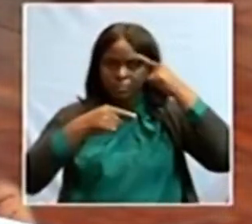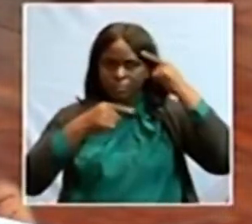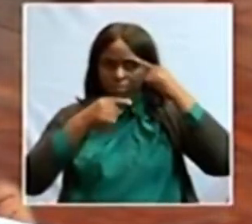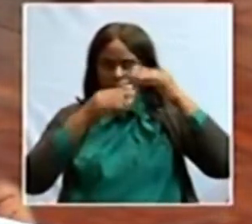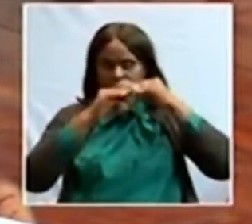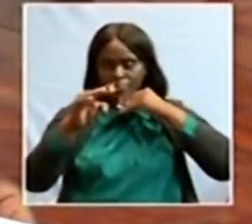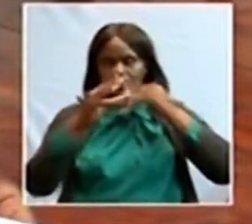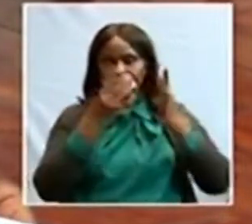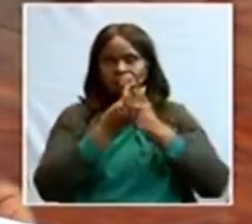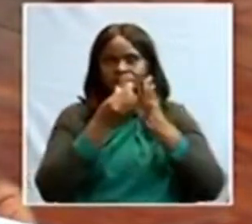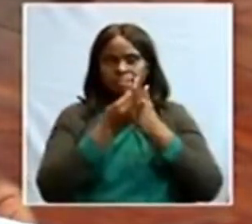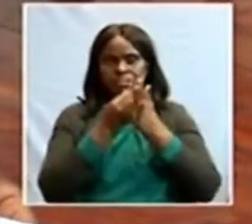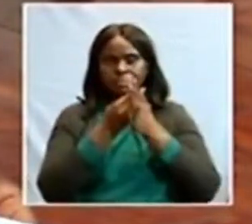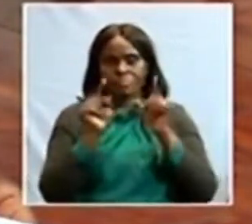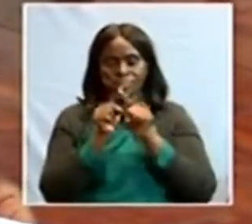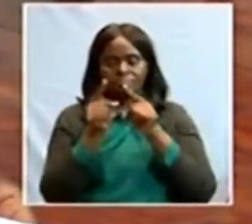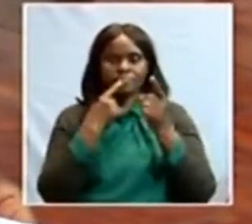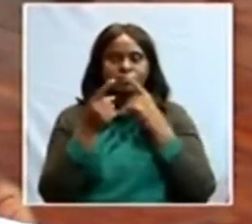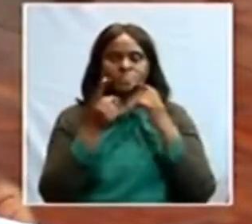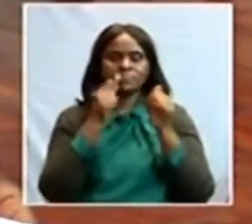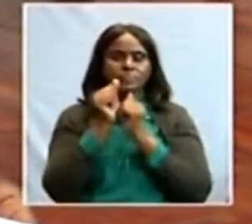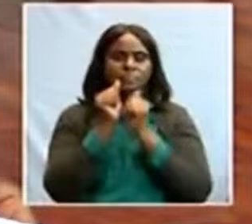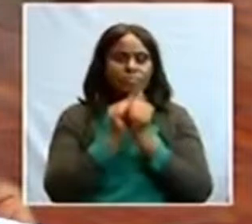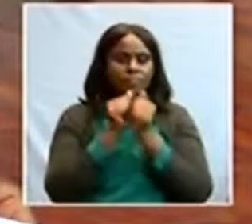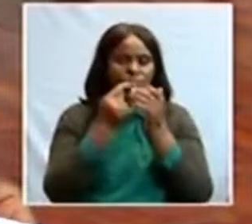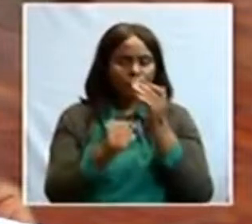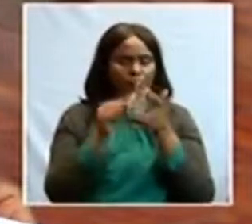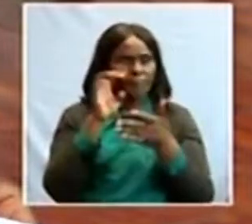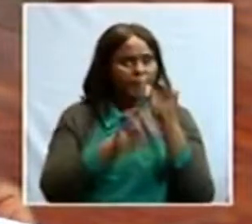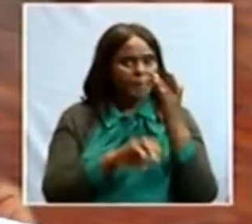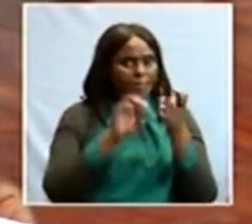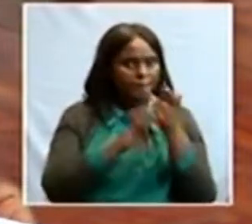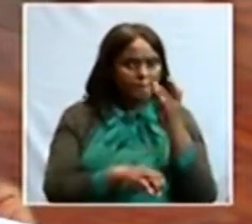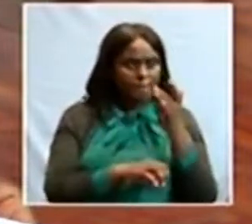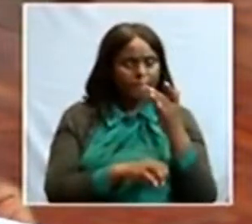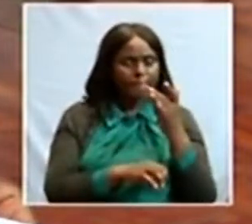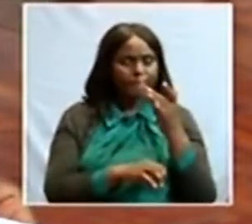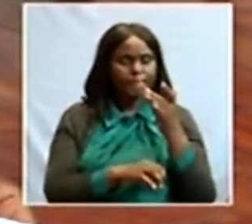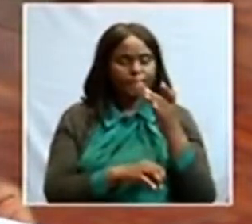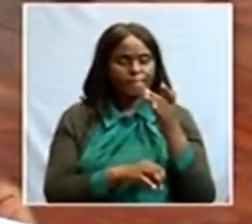Fund. It talks about the scrap off.